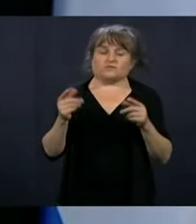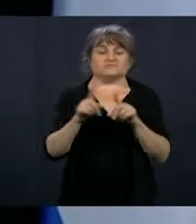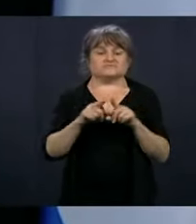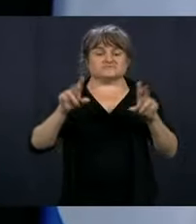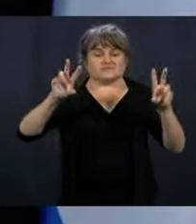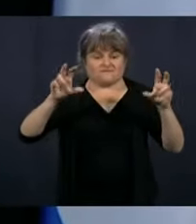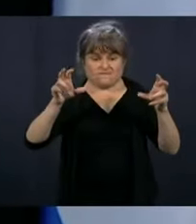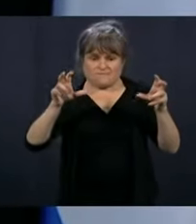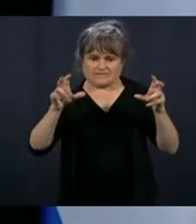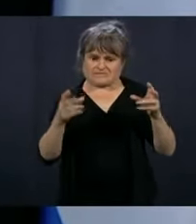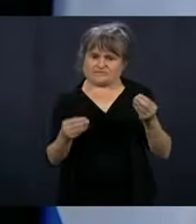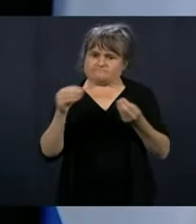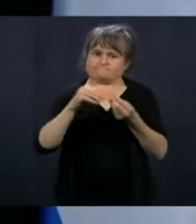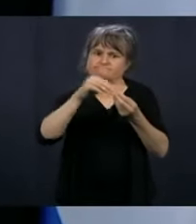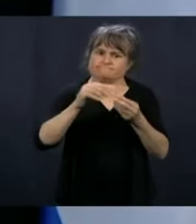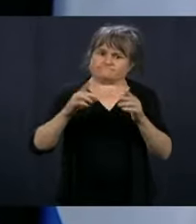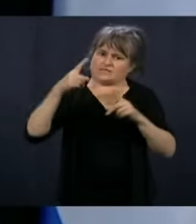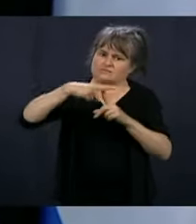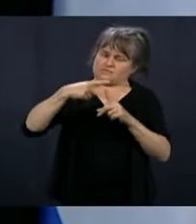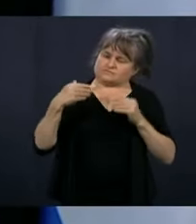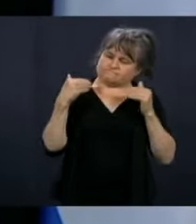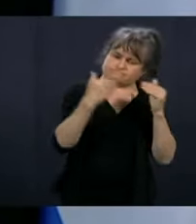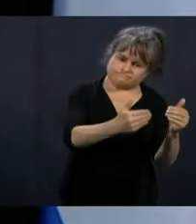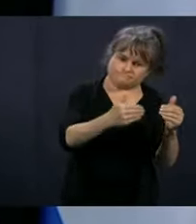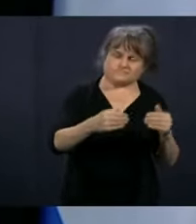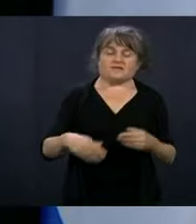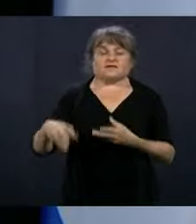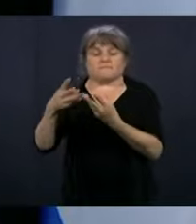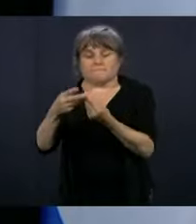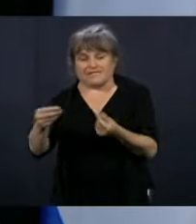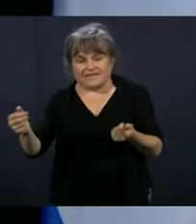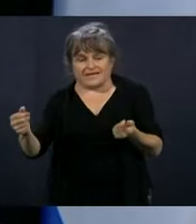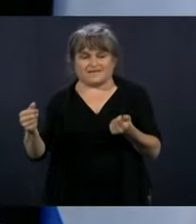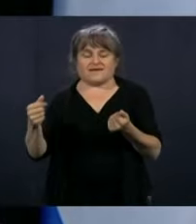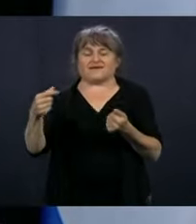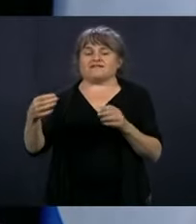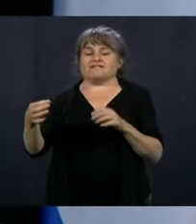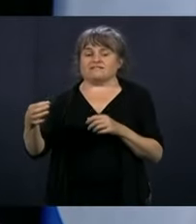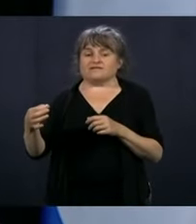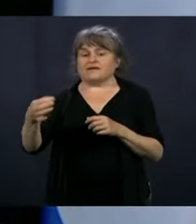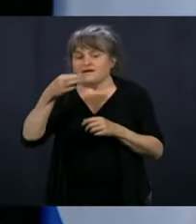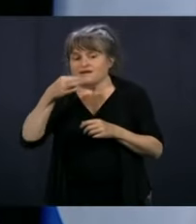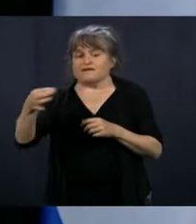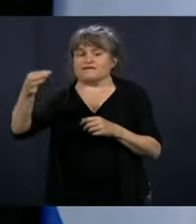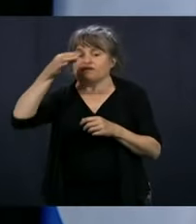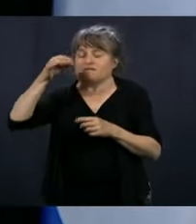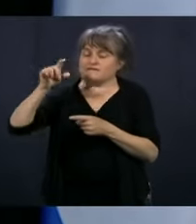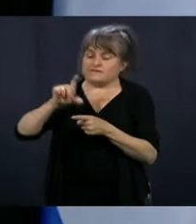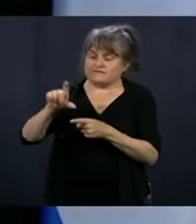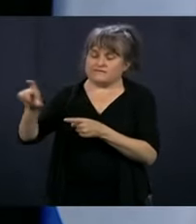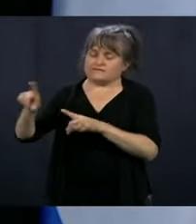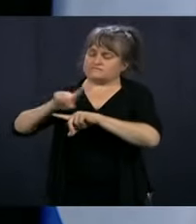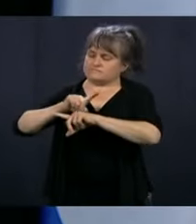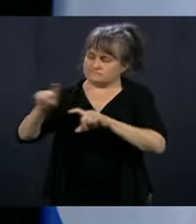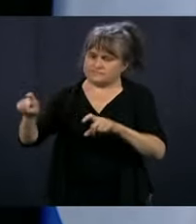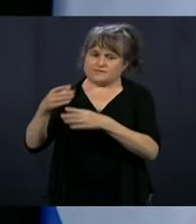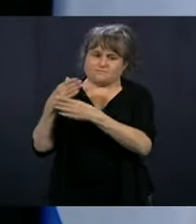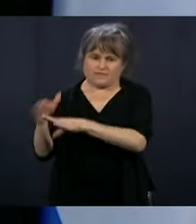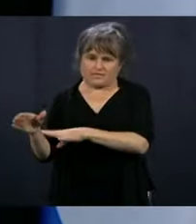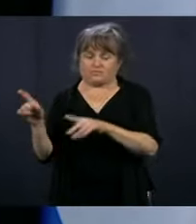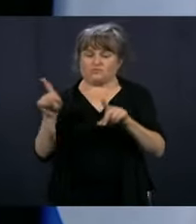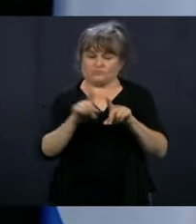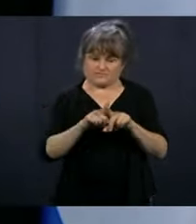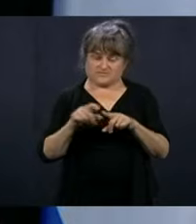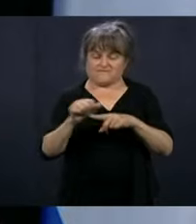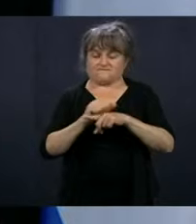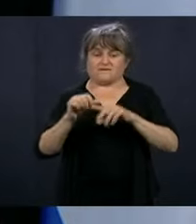many of the processes in case management, contact tracing. We want to have material to be able to do screening. We want to be able to,